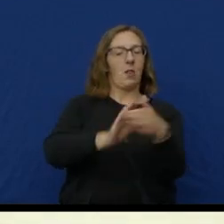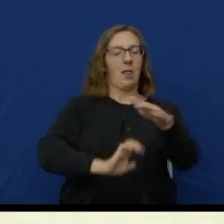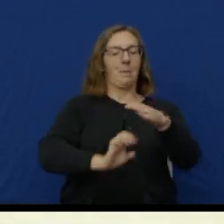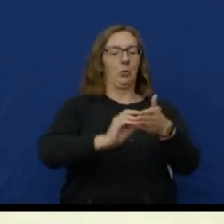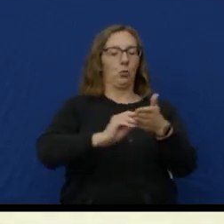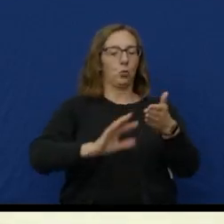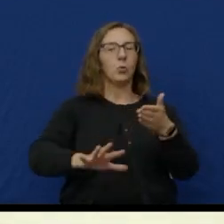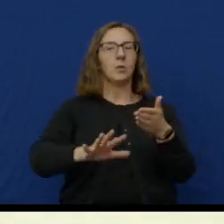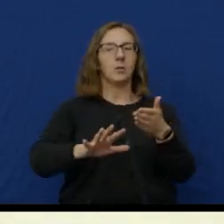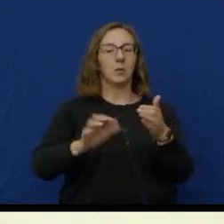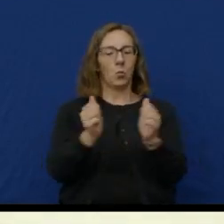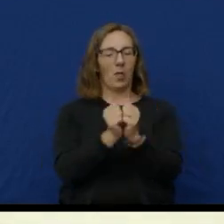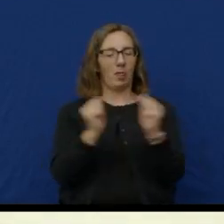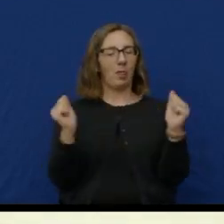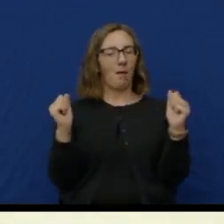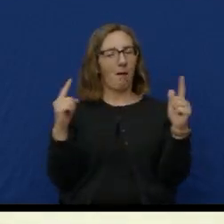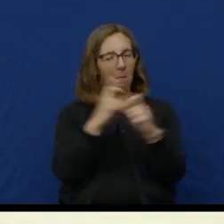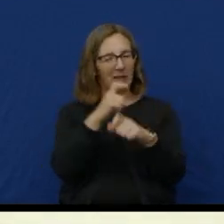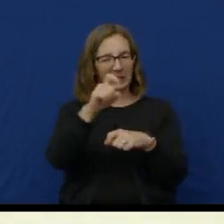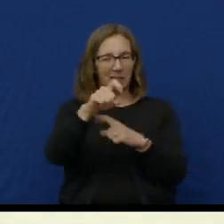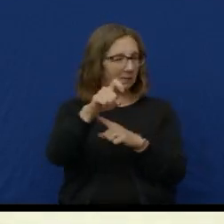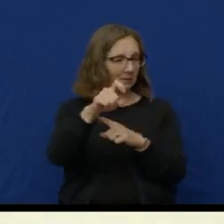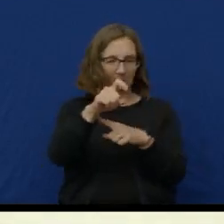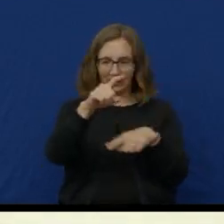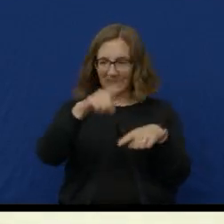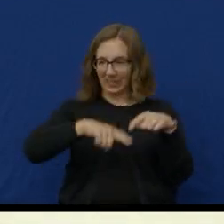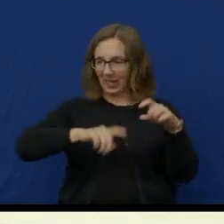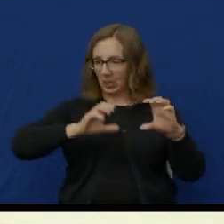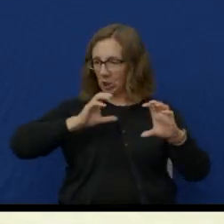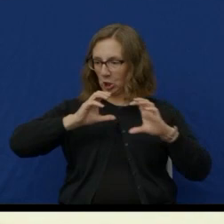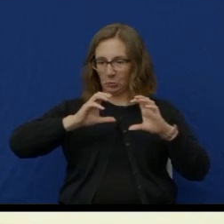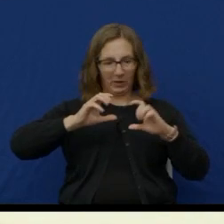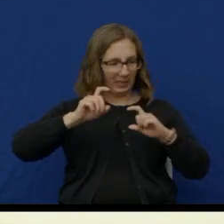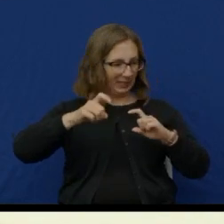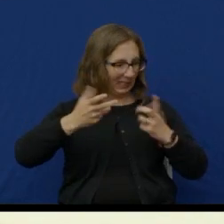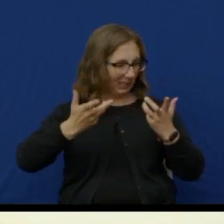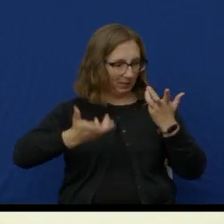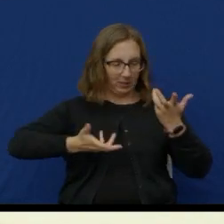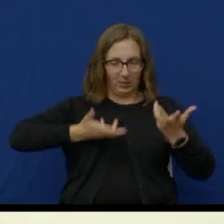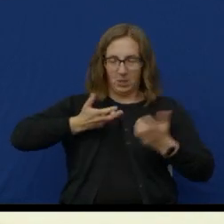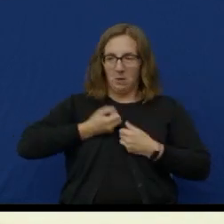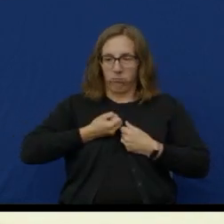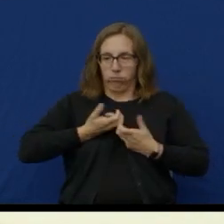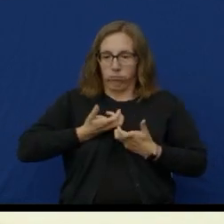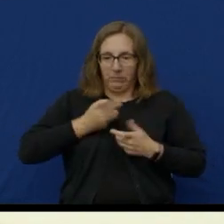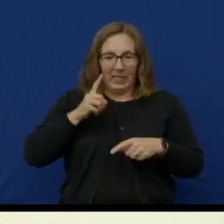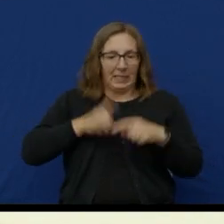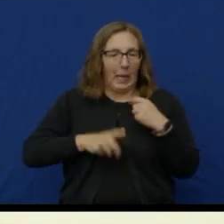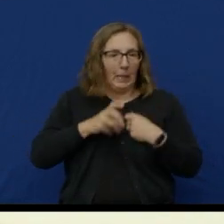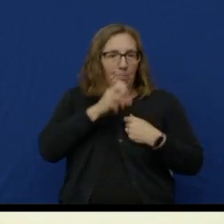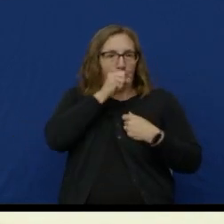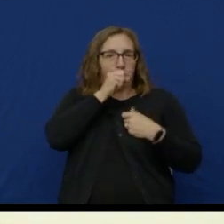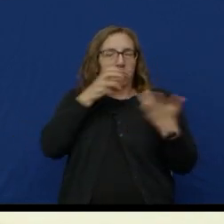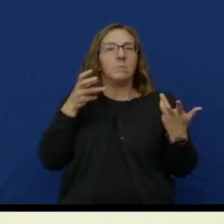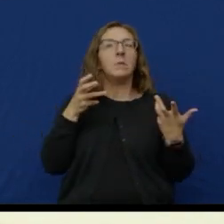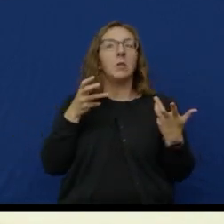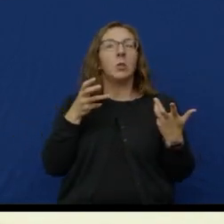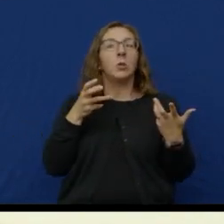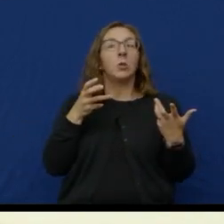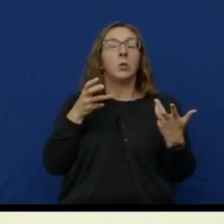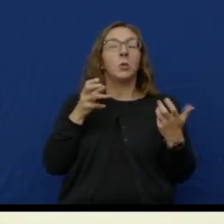students with complex needs did not have a way to communicate their basic wants and needs. Furthermore, 30% of students